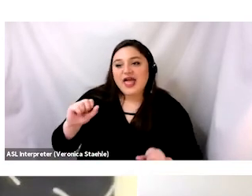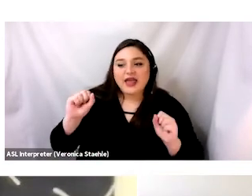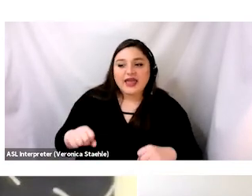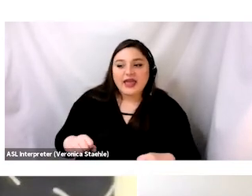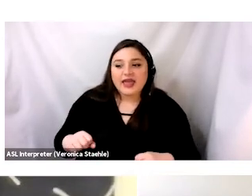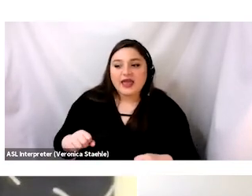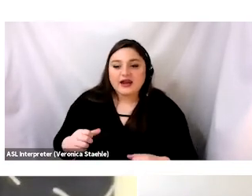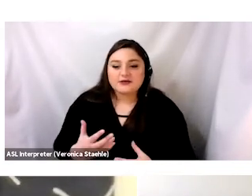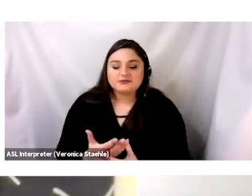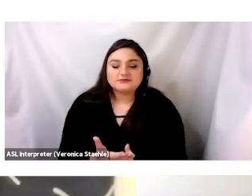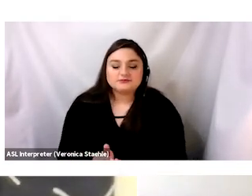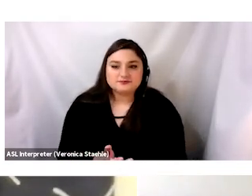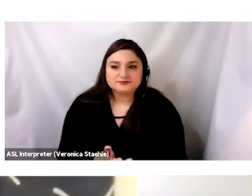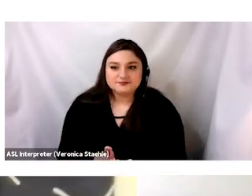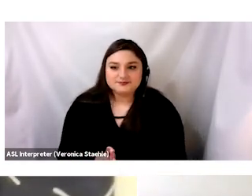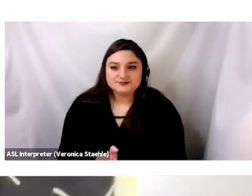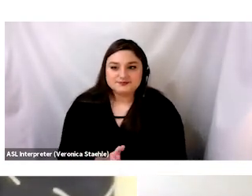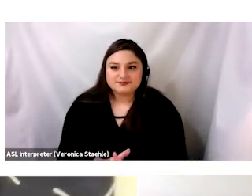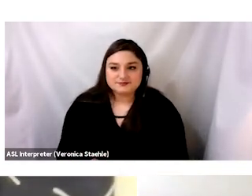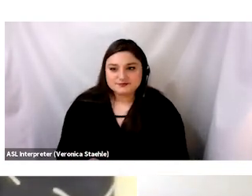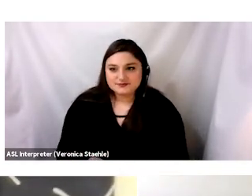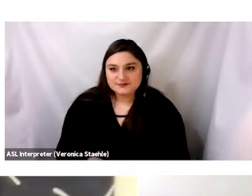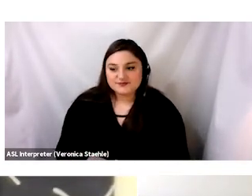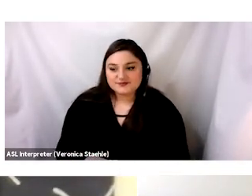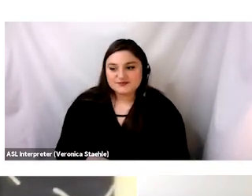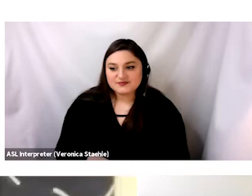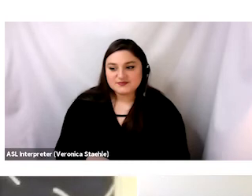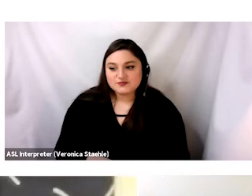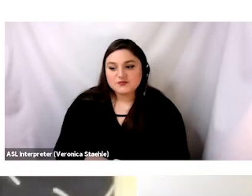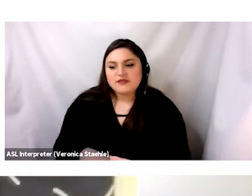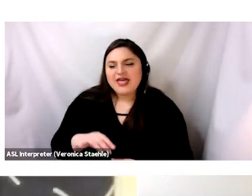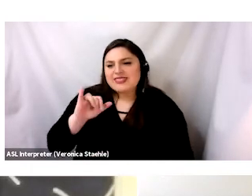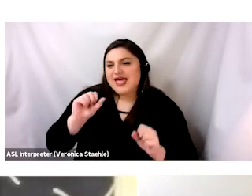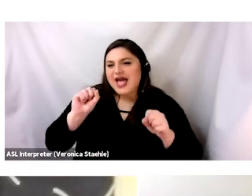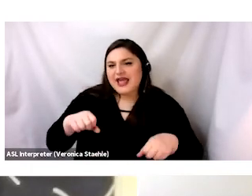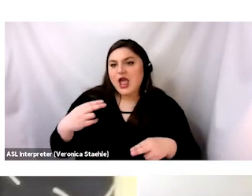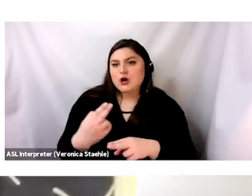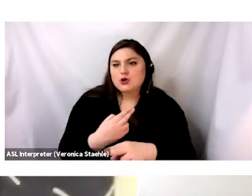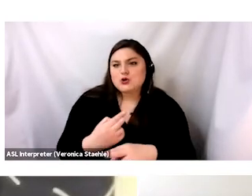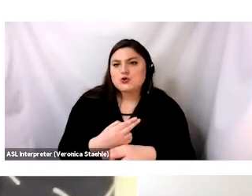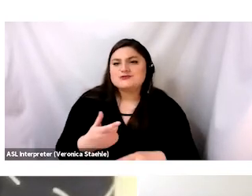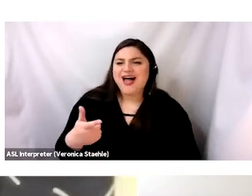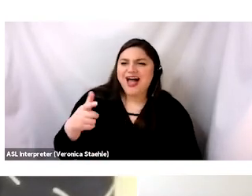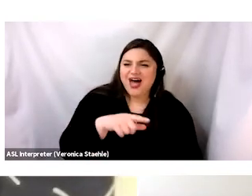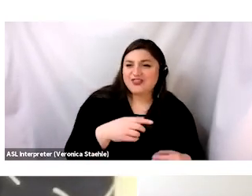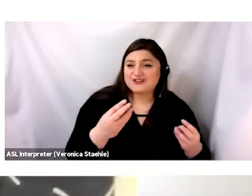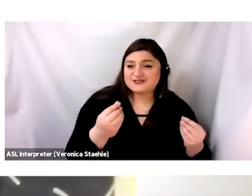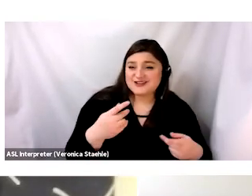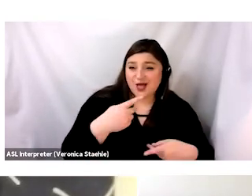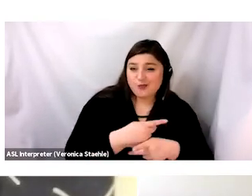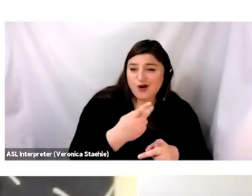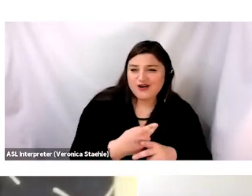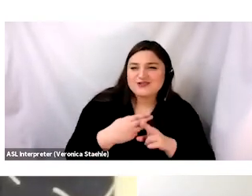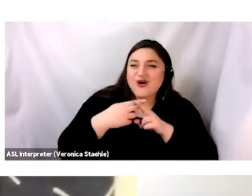for the fashion industry anyway, it can be used to revert cotton fibers in other textile